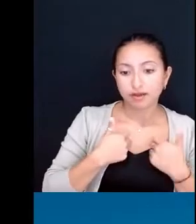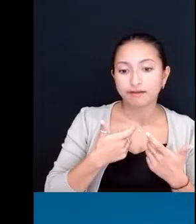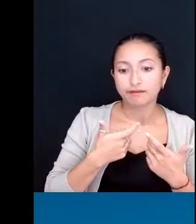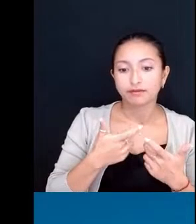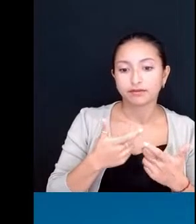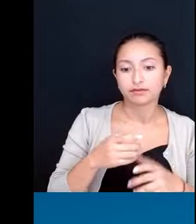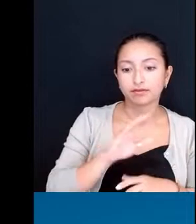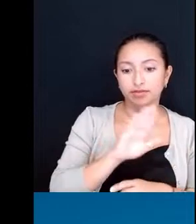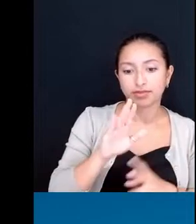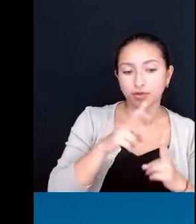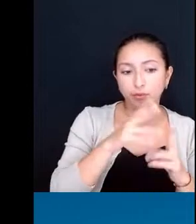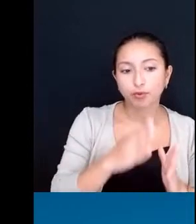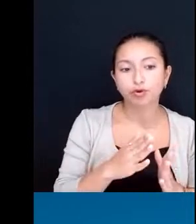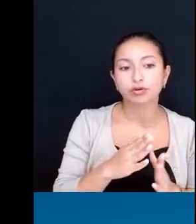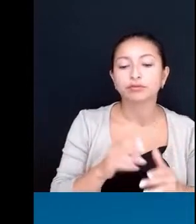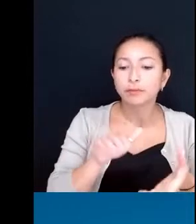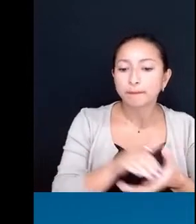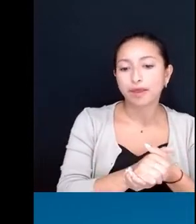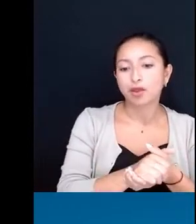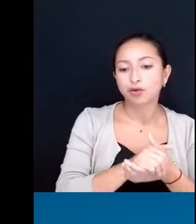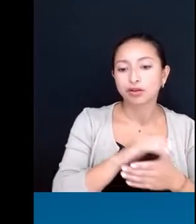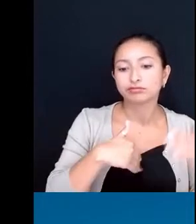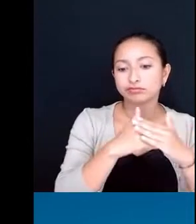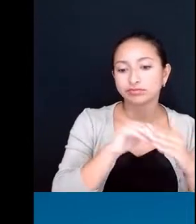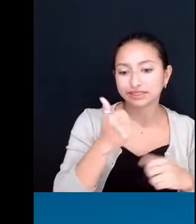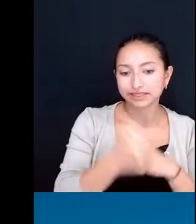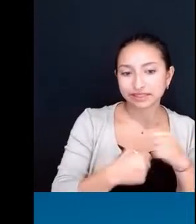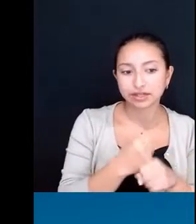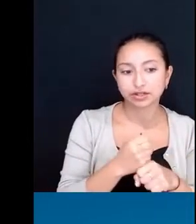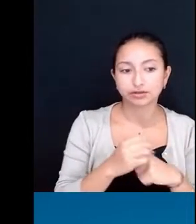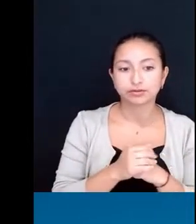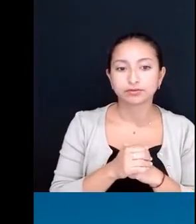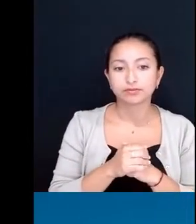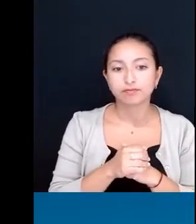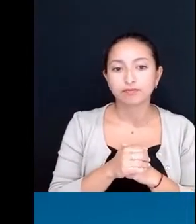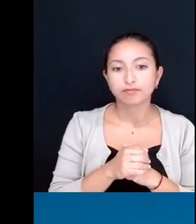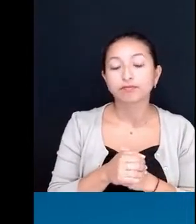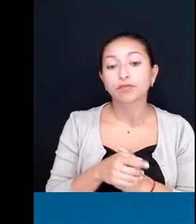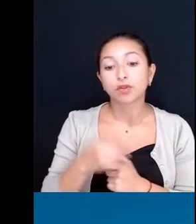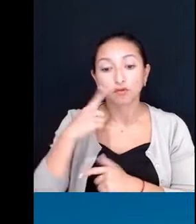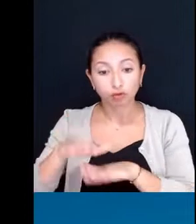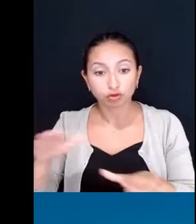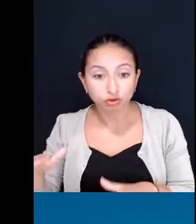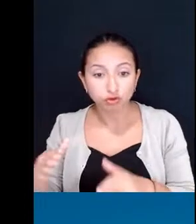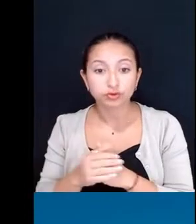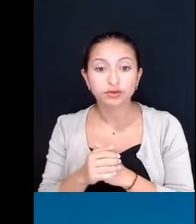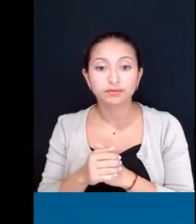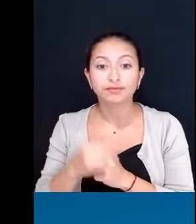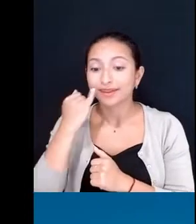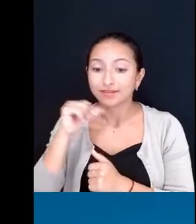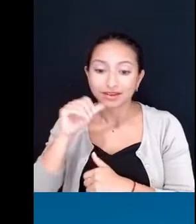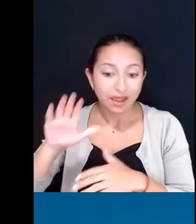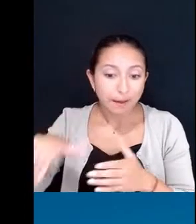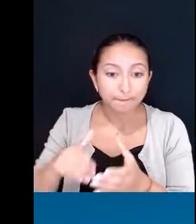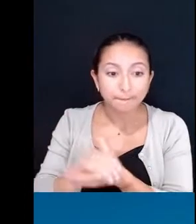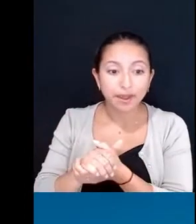of disability for disabled workers. Your unmarried child, including an adopted child, or in some cases, a